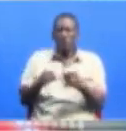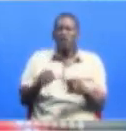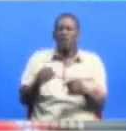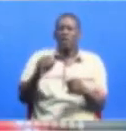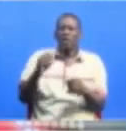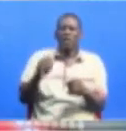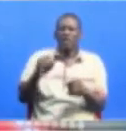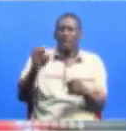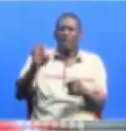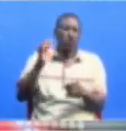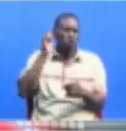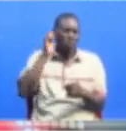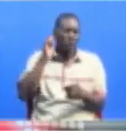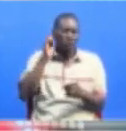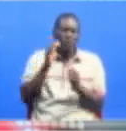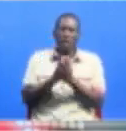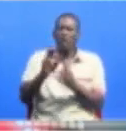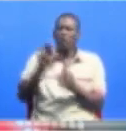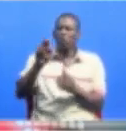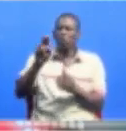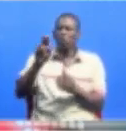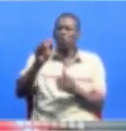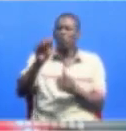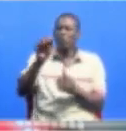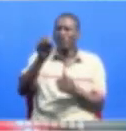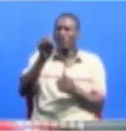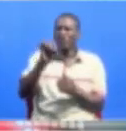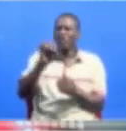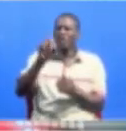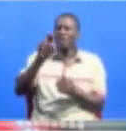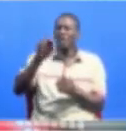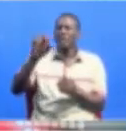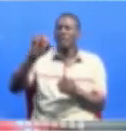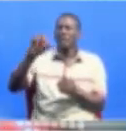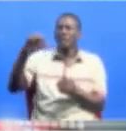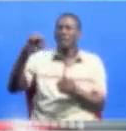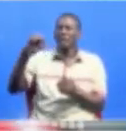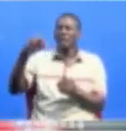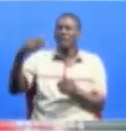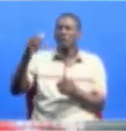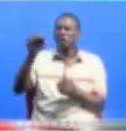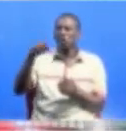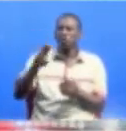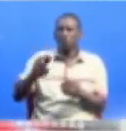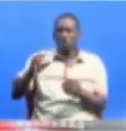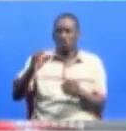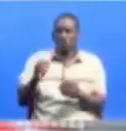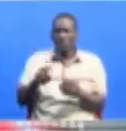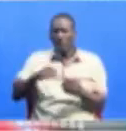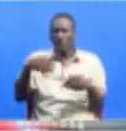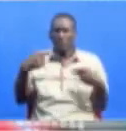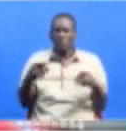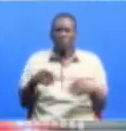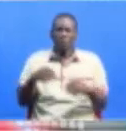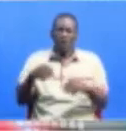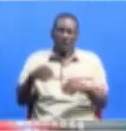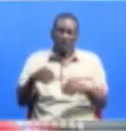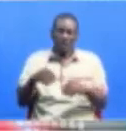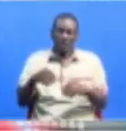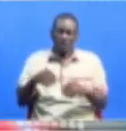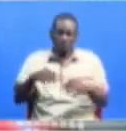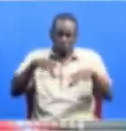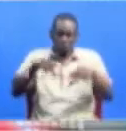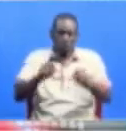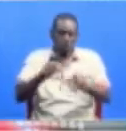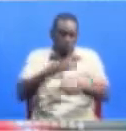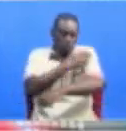month. Several others were admitted in various hospitals after being assaulted while in seclusion. And as